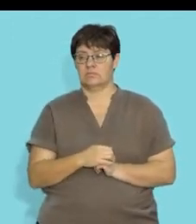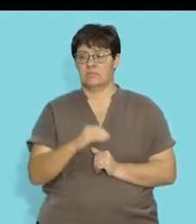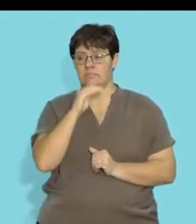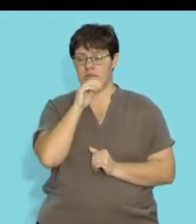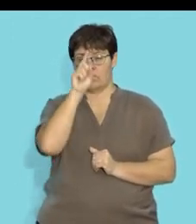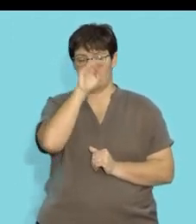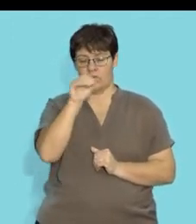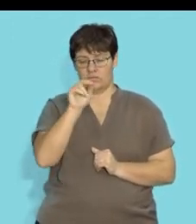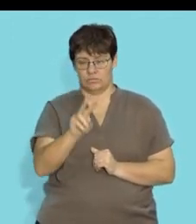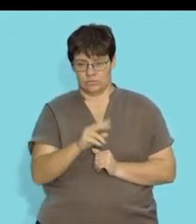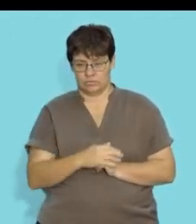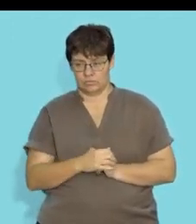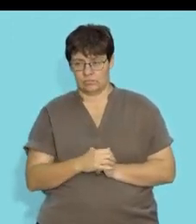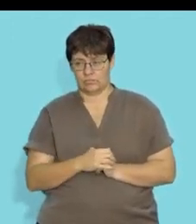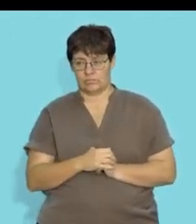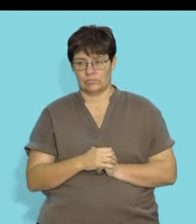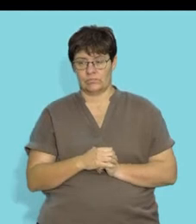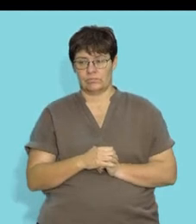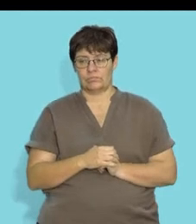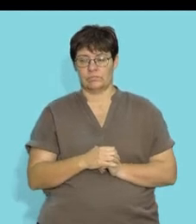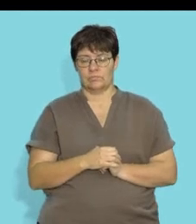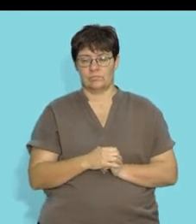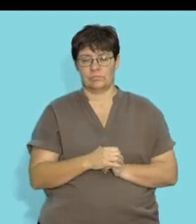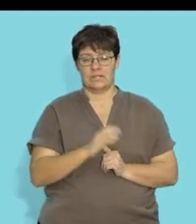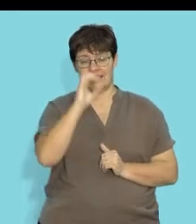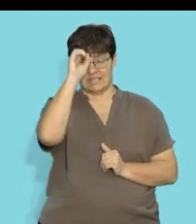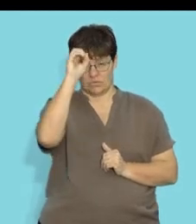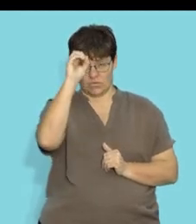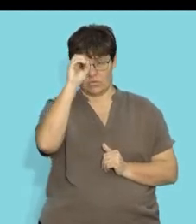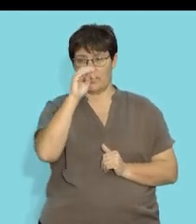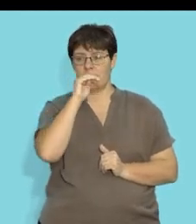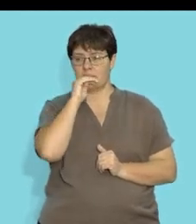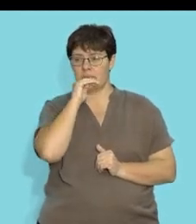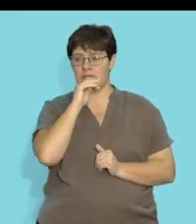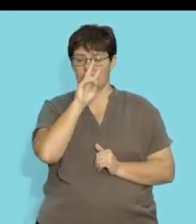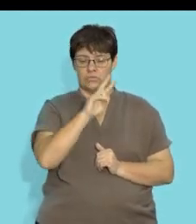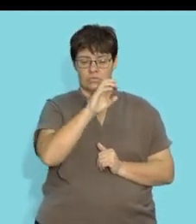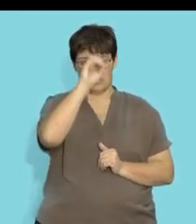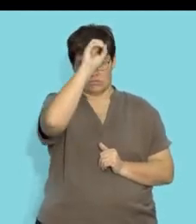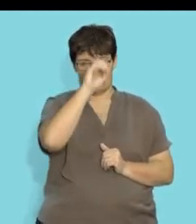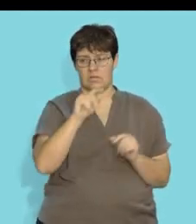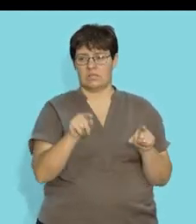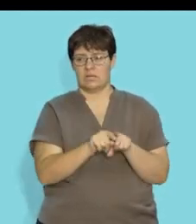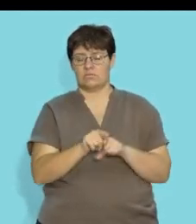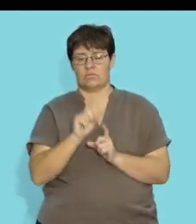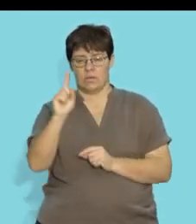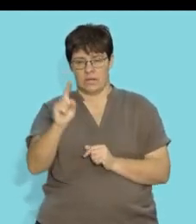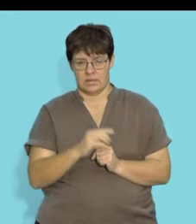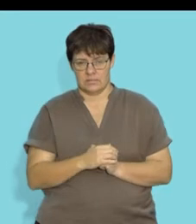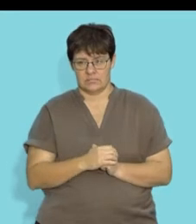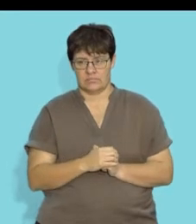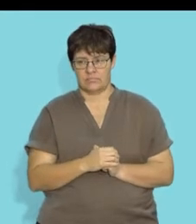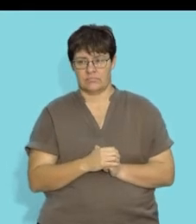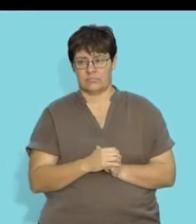which is 1 over 2. And then when my x is 0, it will be 2 to the exponent of 0, which is equals